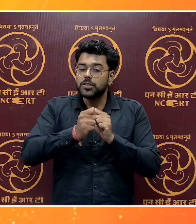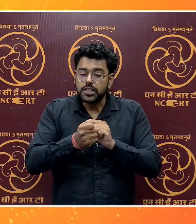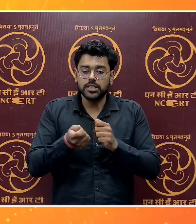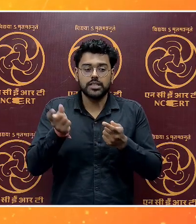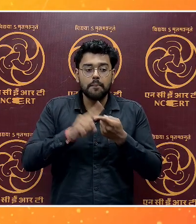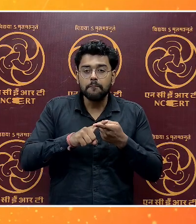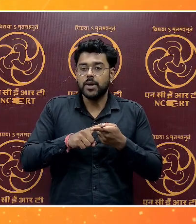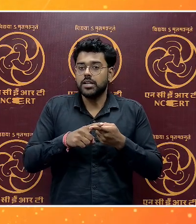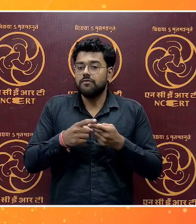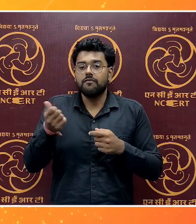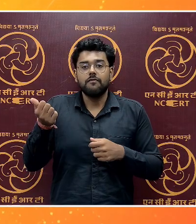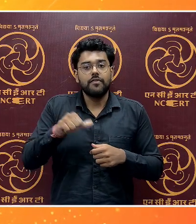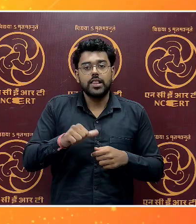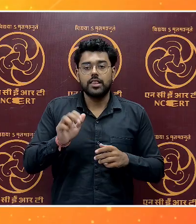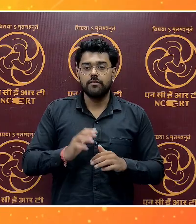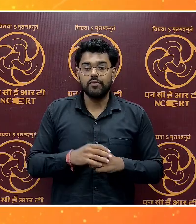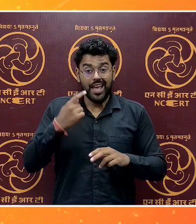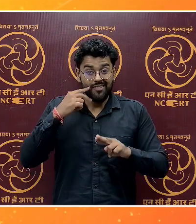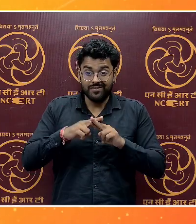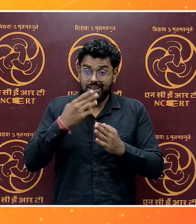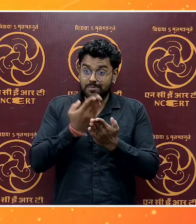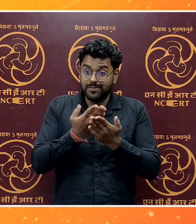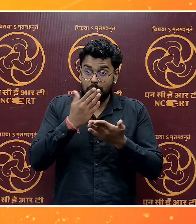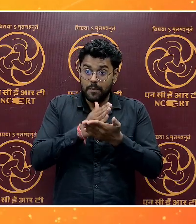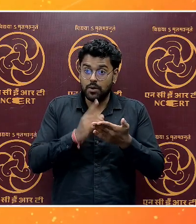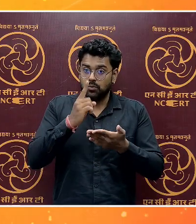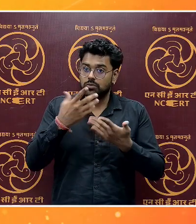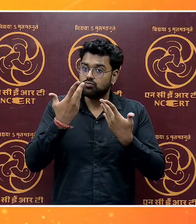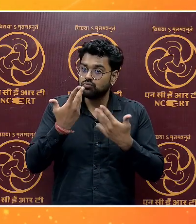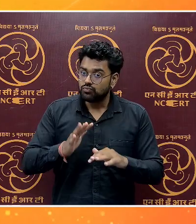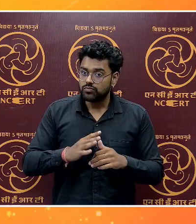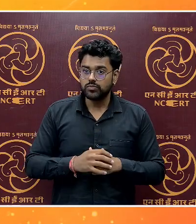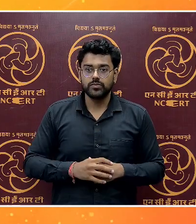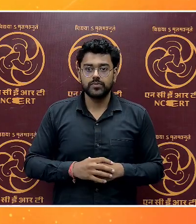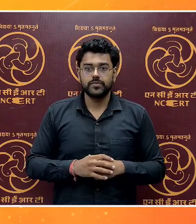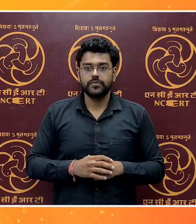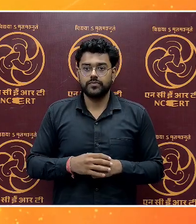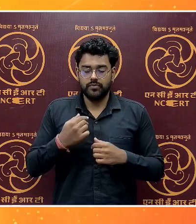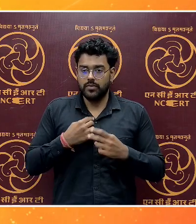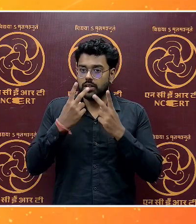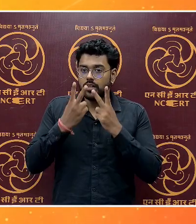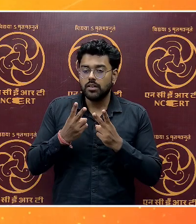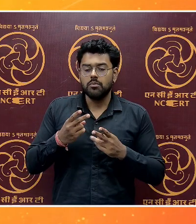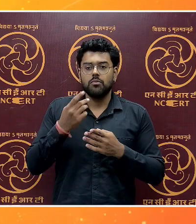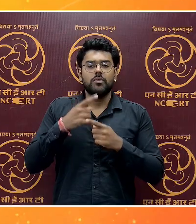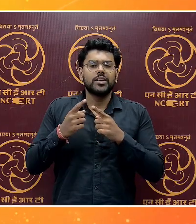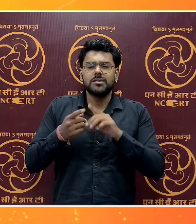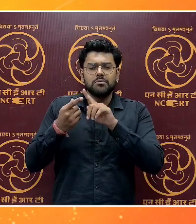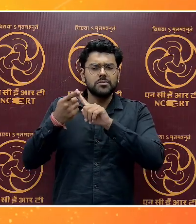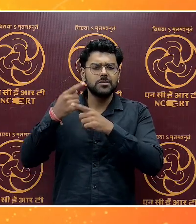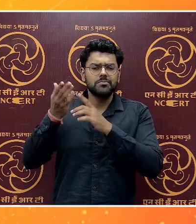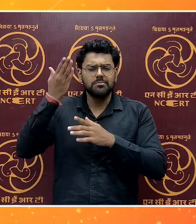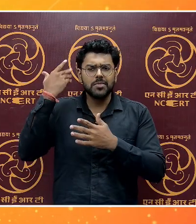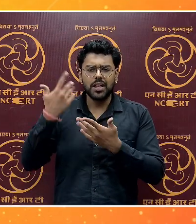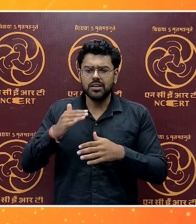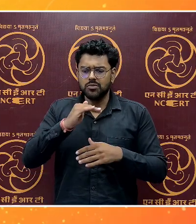select on yes, submitted. So once I submitted, the screening part 1 student has been submitted. I can see the history, like whatever I have selected